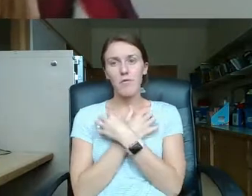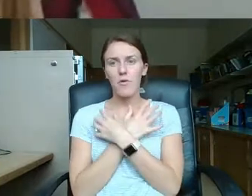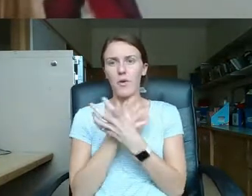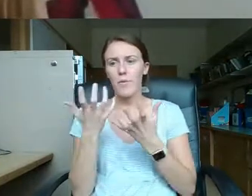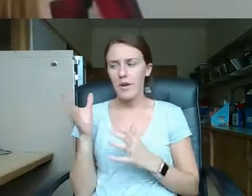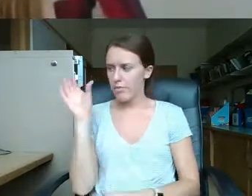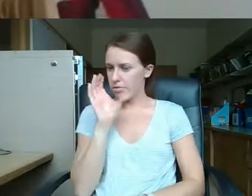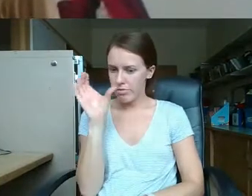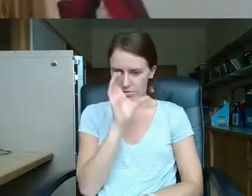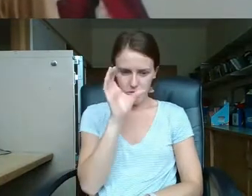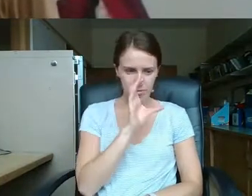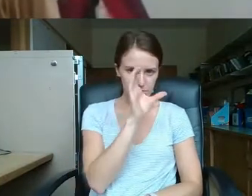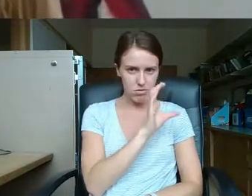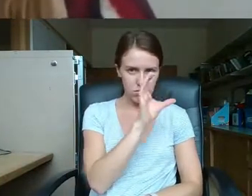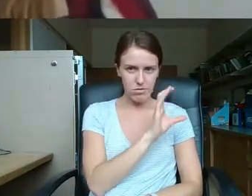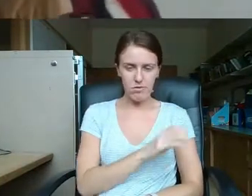and investigate.